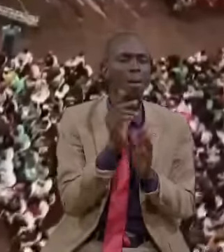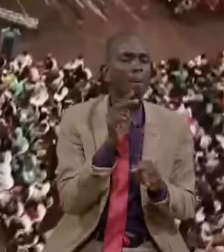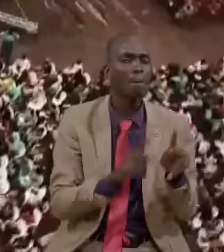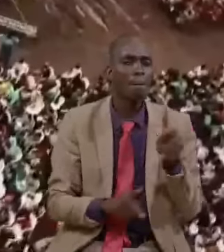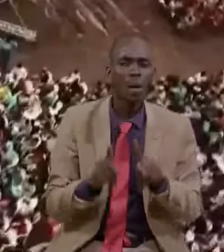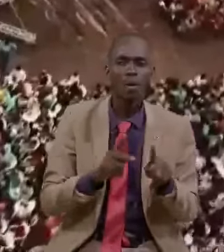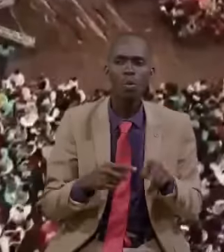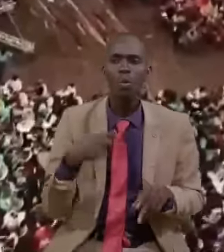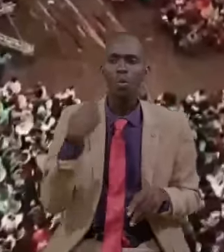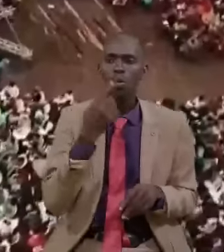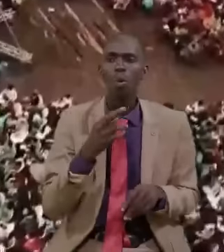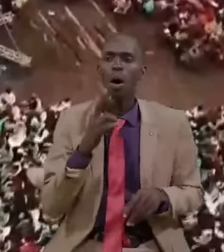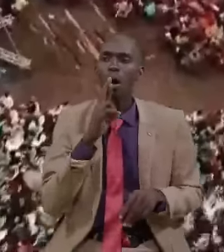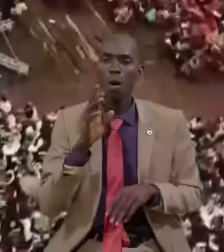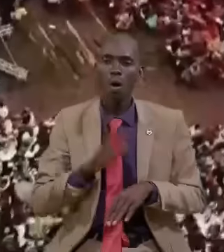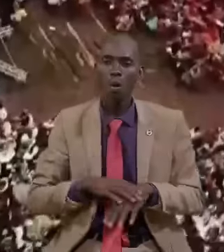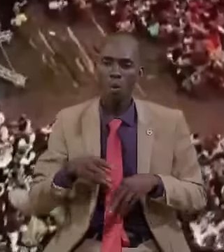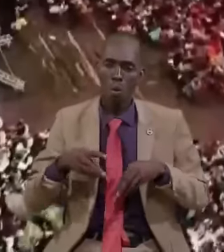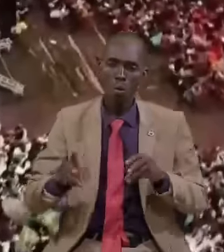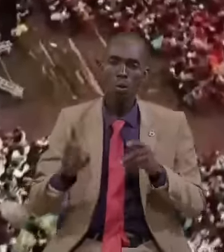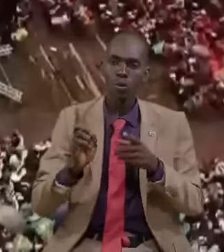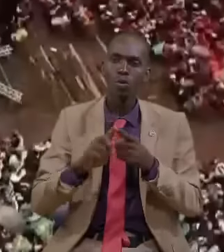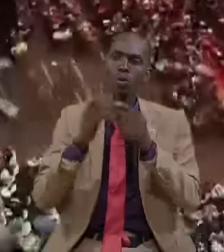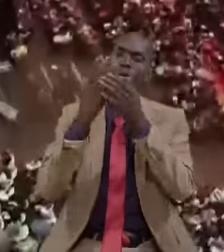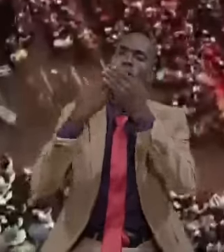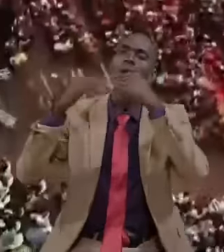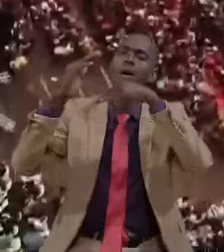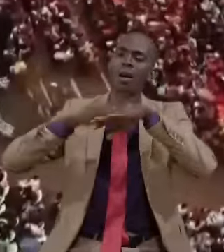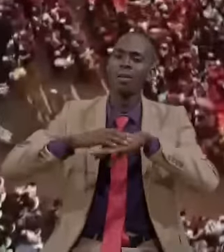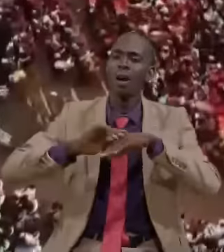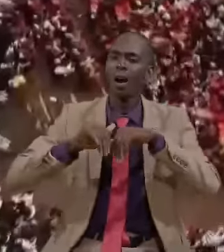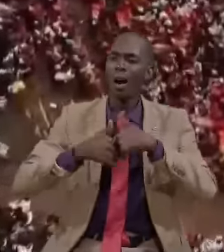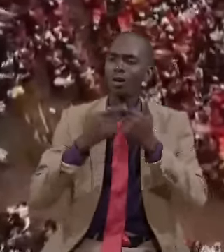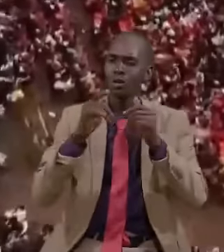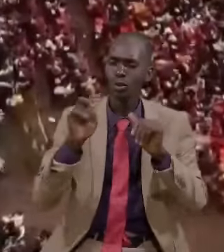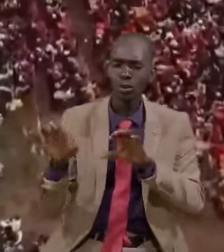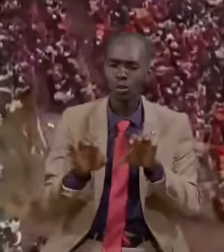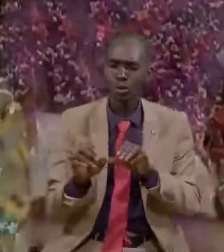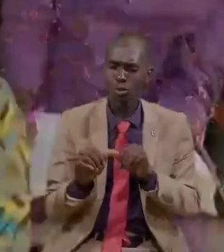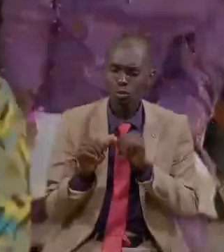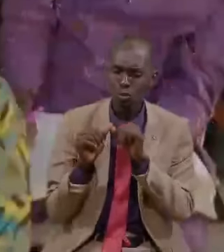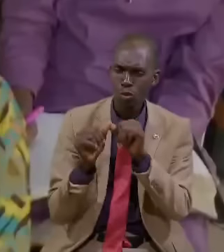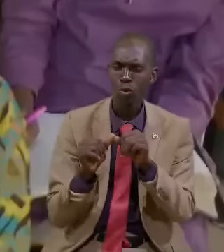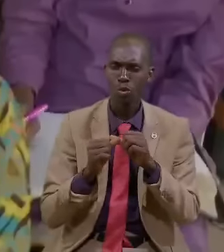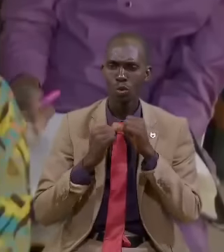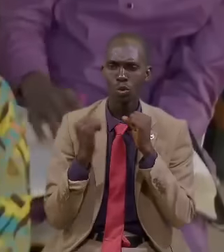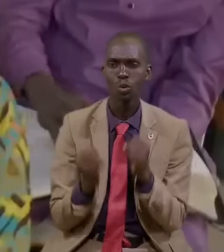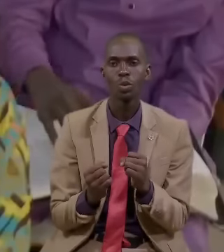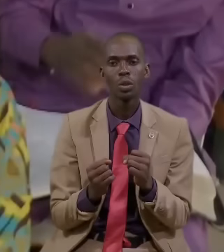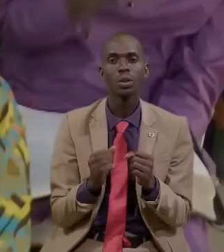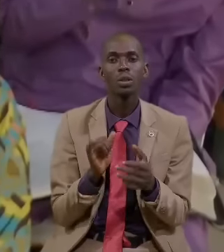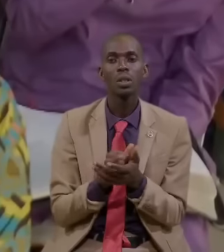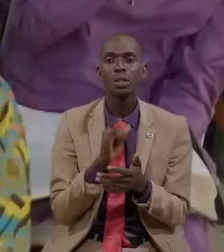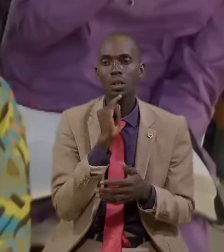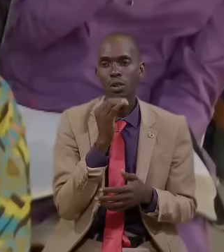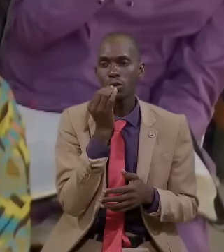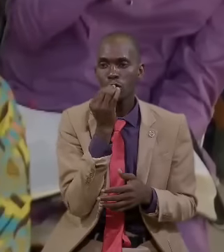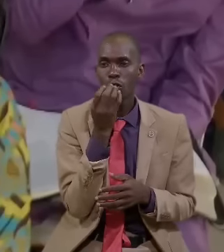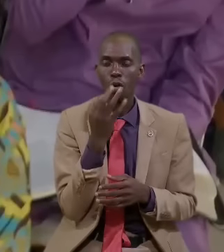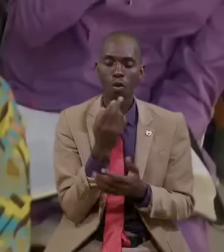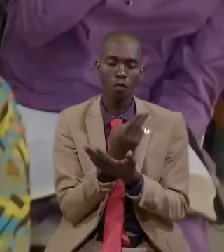way to heaven, they have to keep fit through holiness for heaven. Number three,